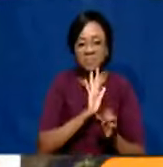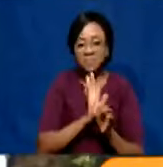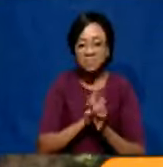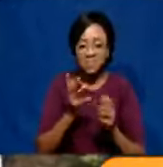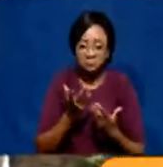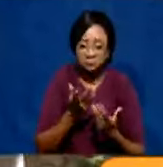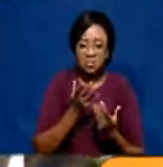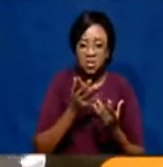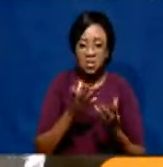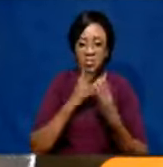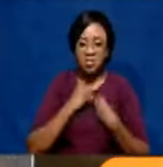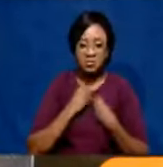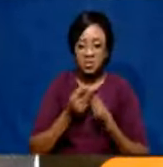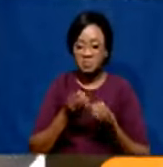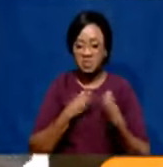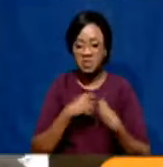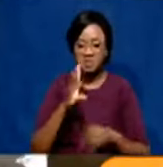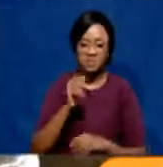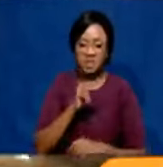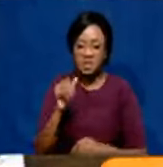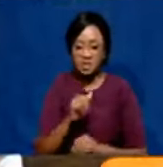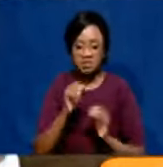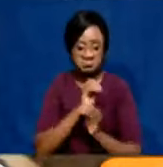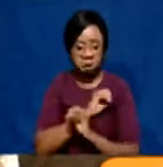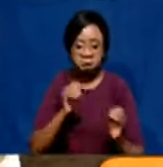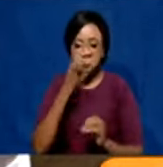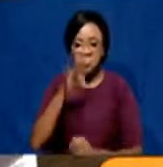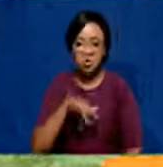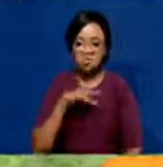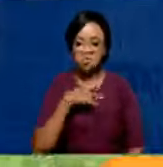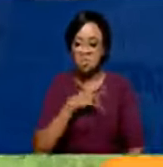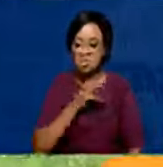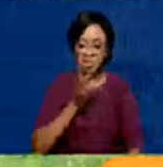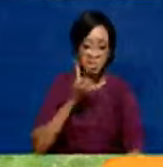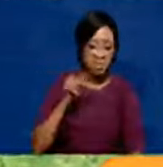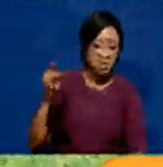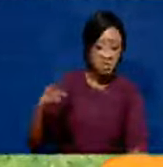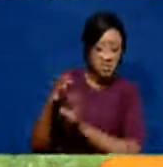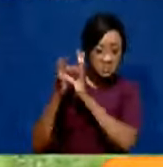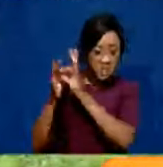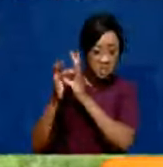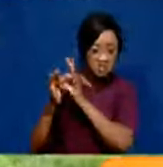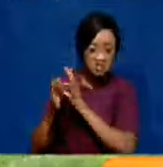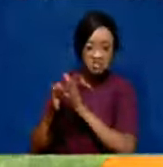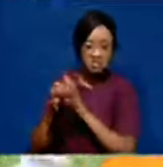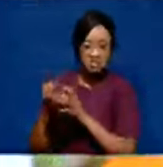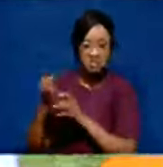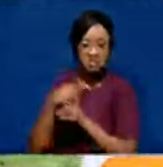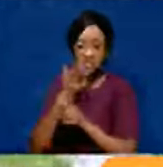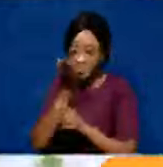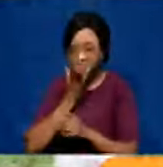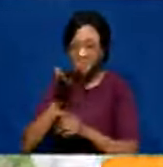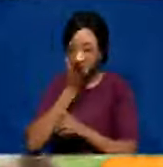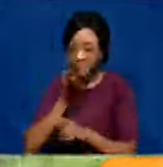members due to stigma around the cause of death, which was linked to cultism. He says that slowed down the identification